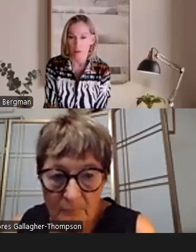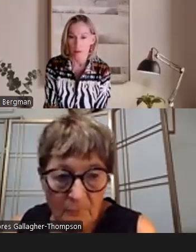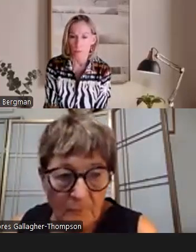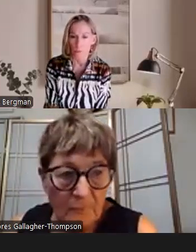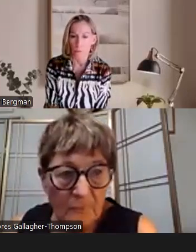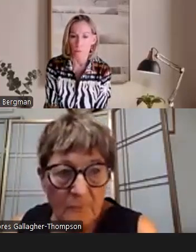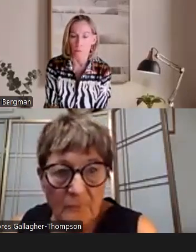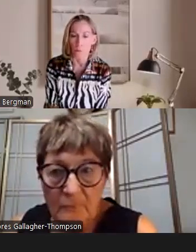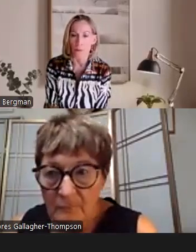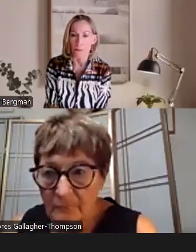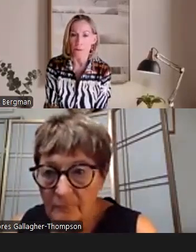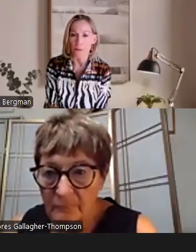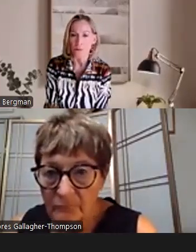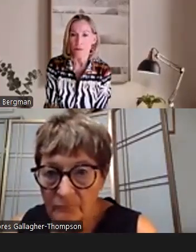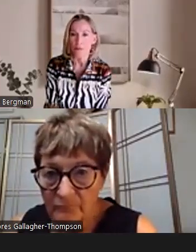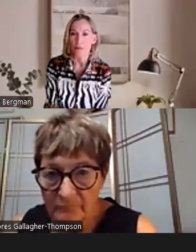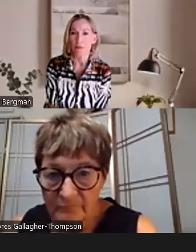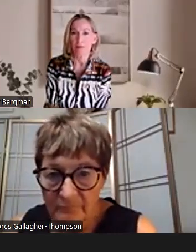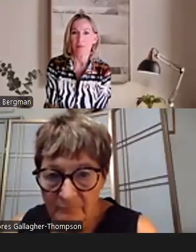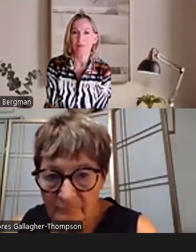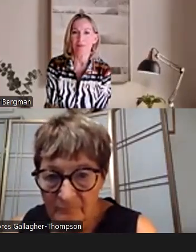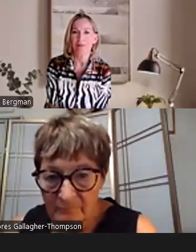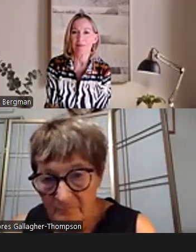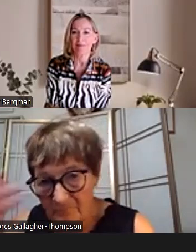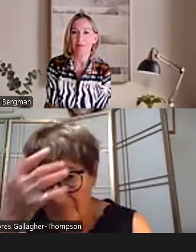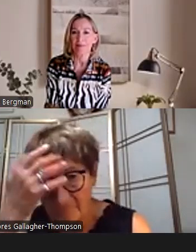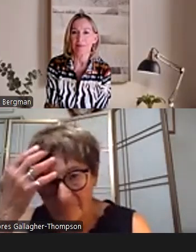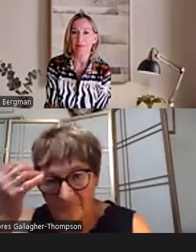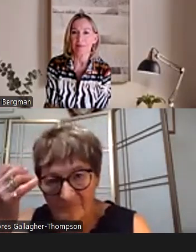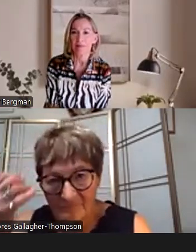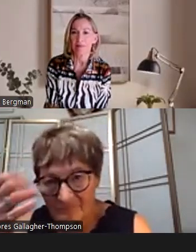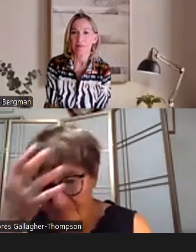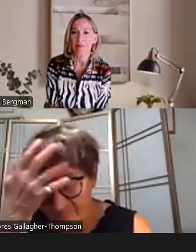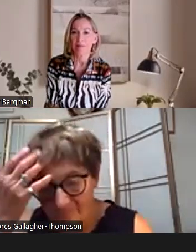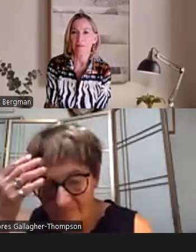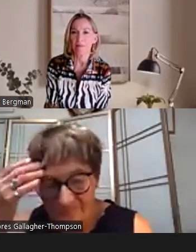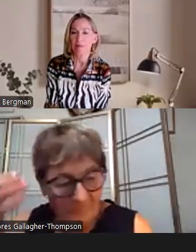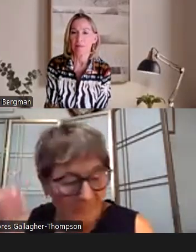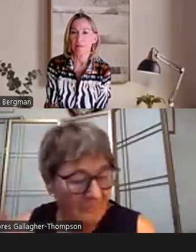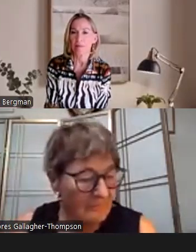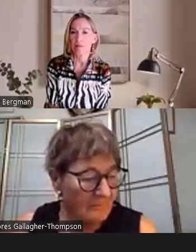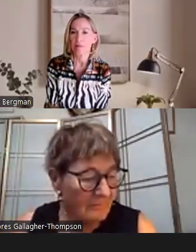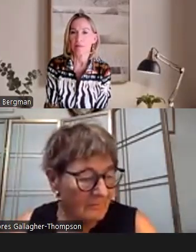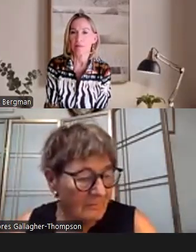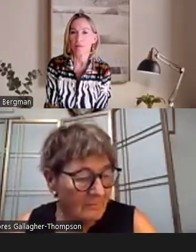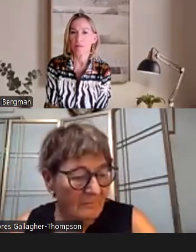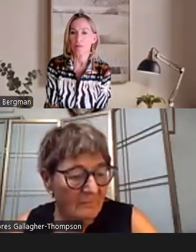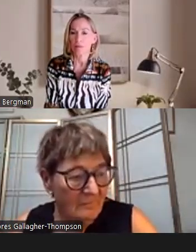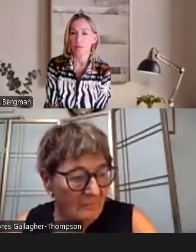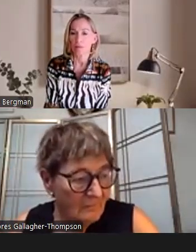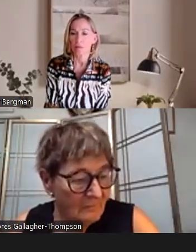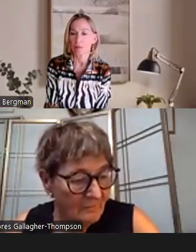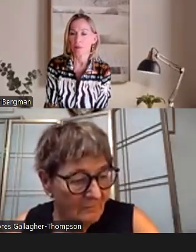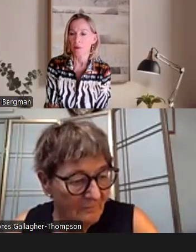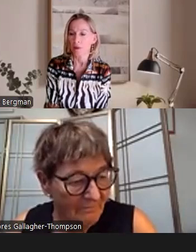him over. Hold on. That's why I didn't see him. Sorry about that. I